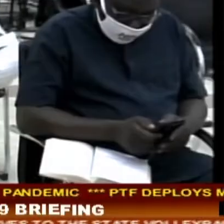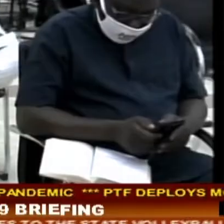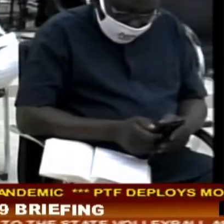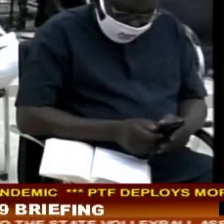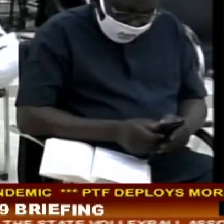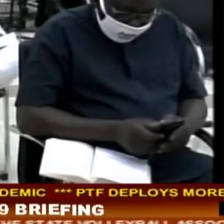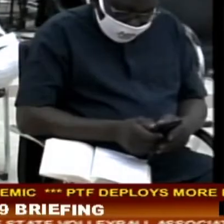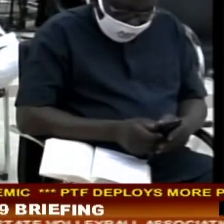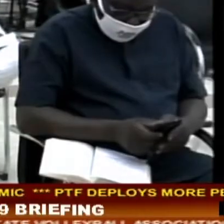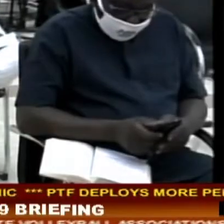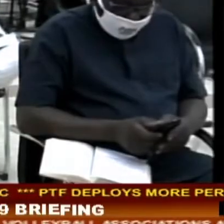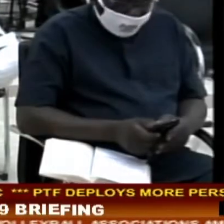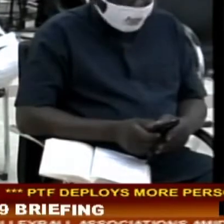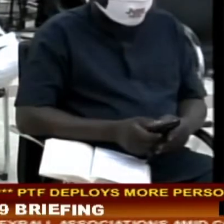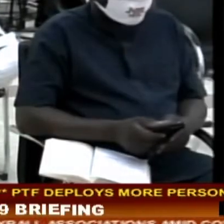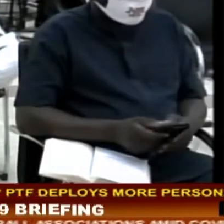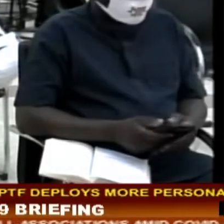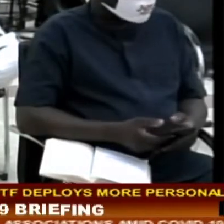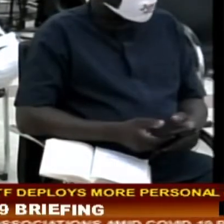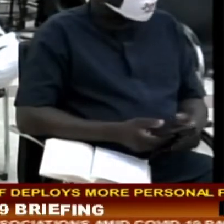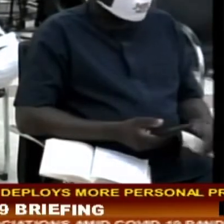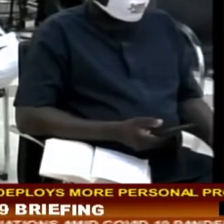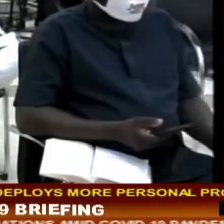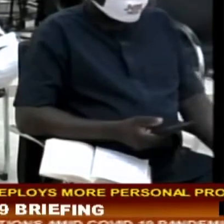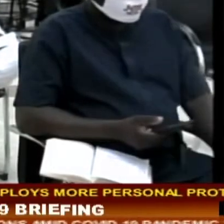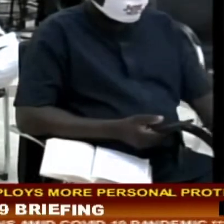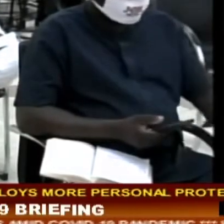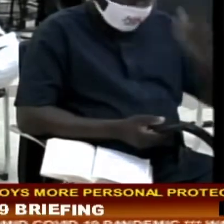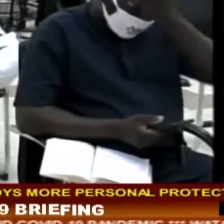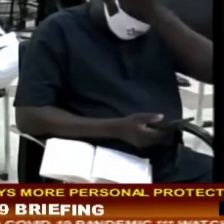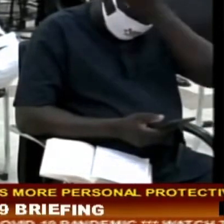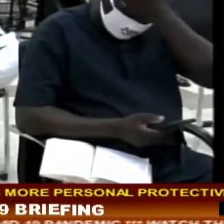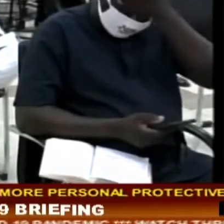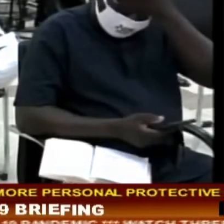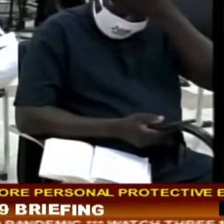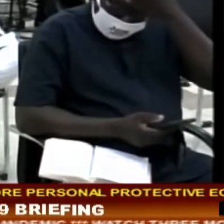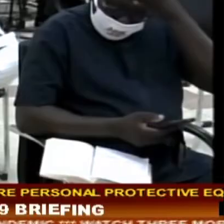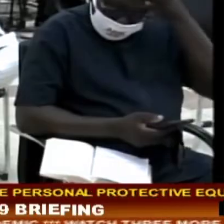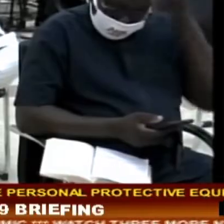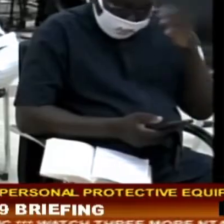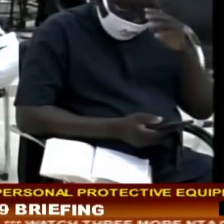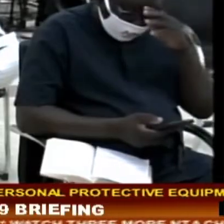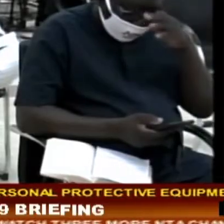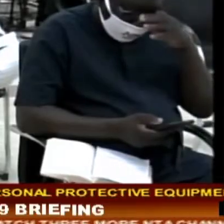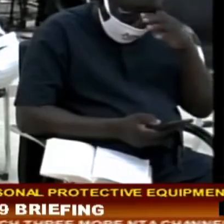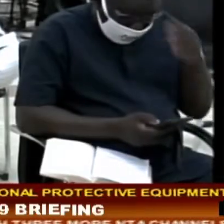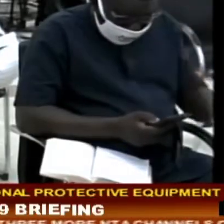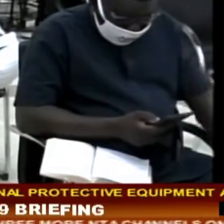you thank you very much we shall now take the sgf